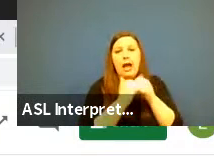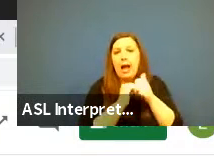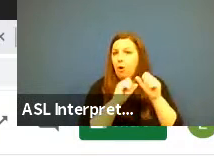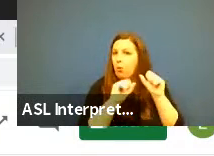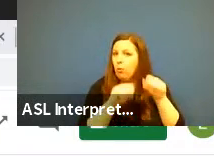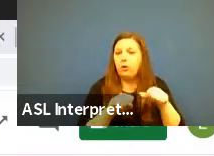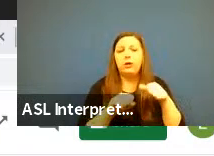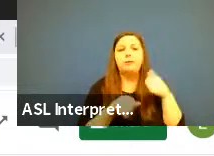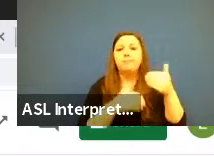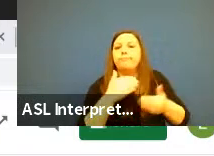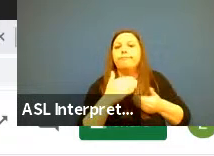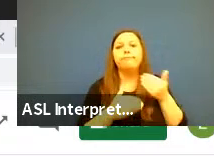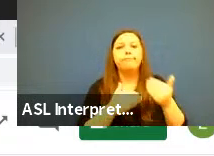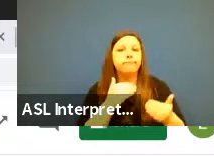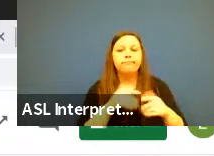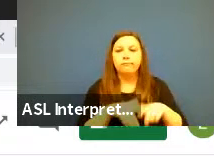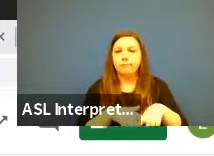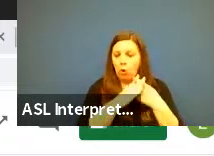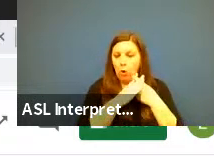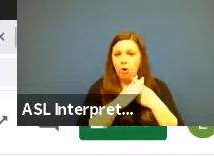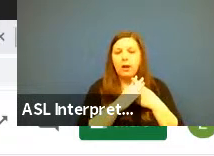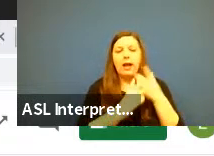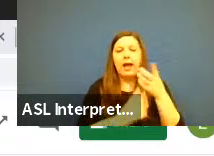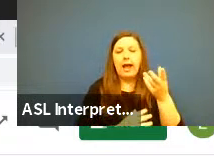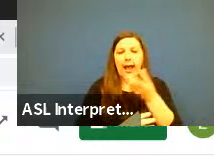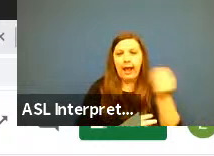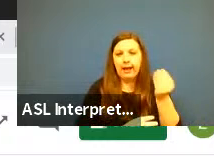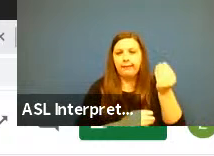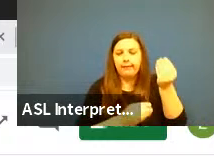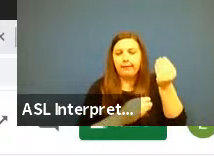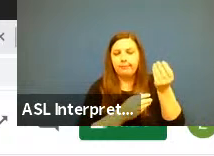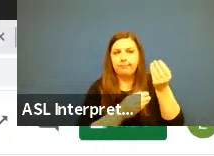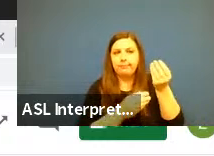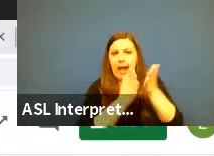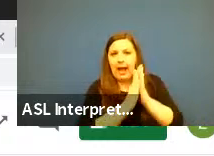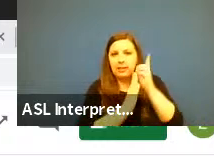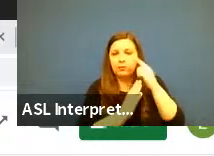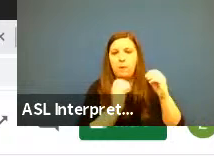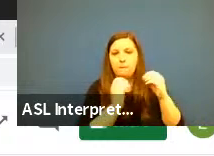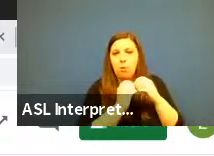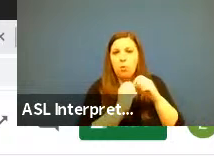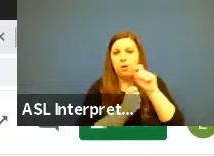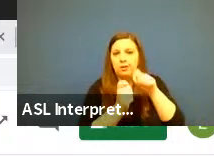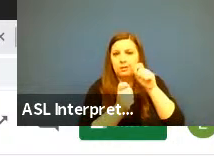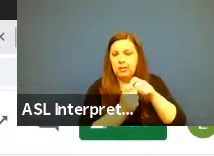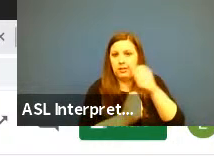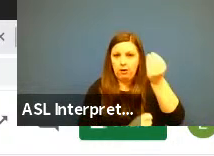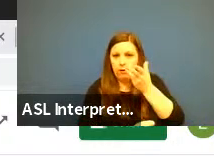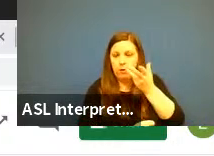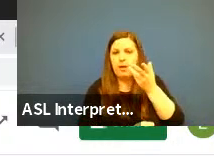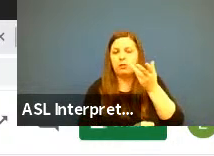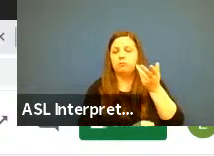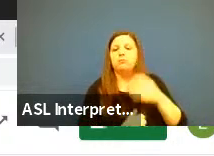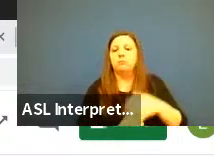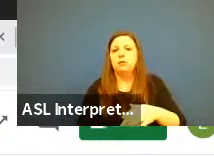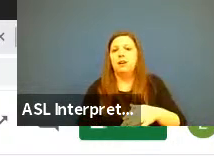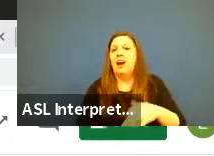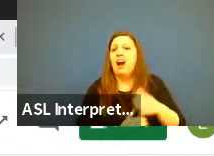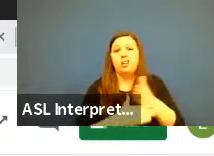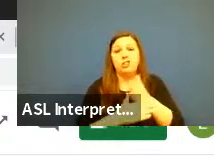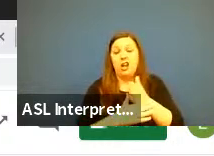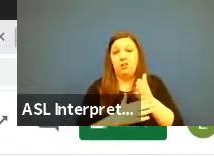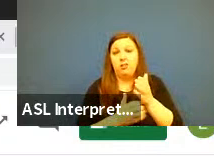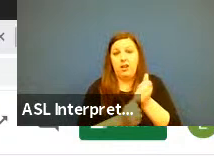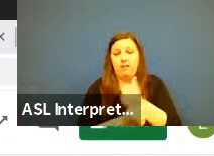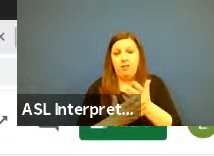started and more details about the process. I shared with you everything that I gathered from our conversation. But it